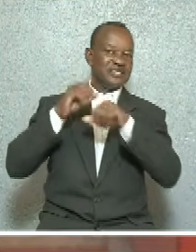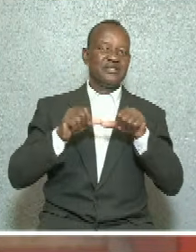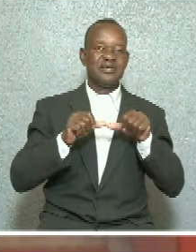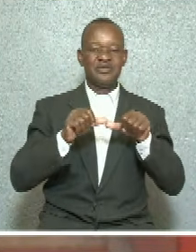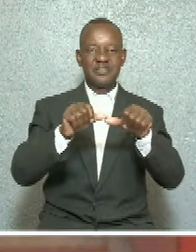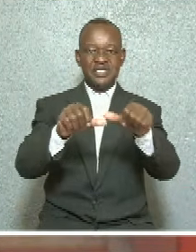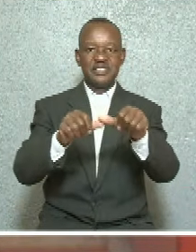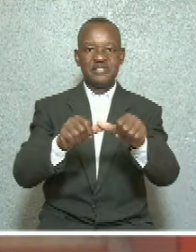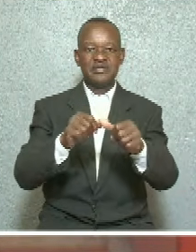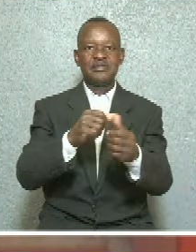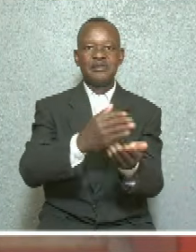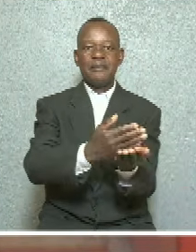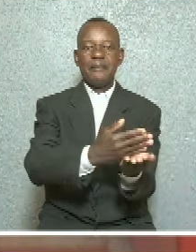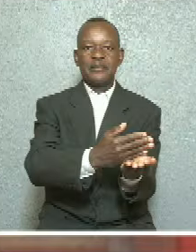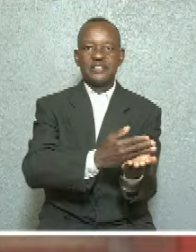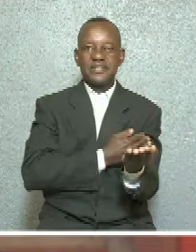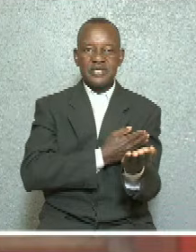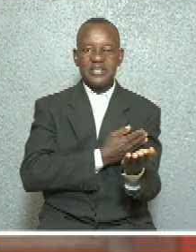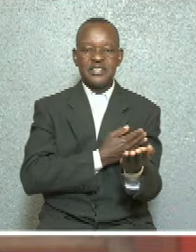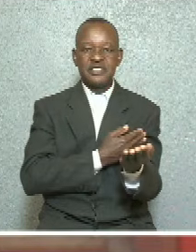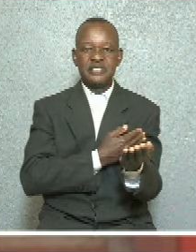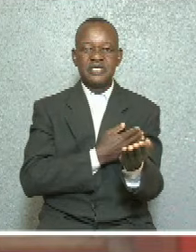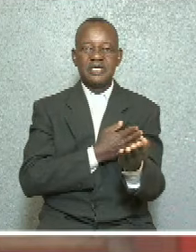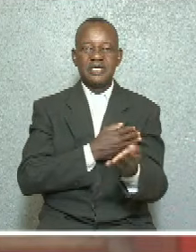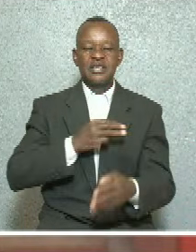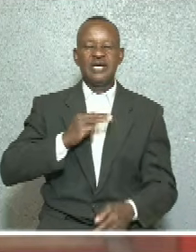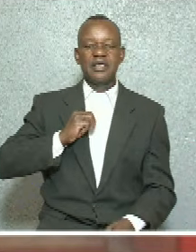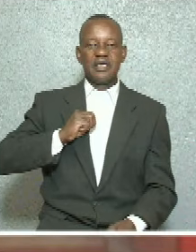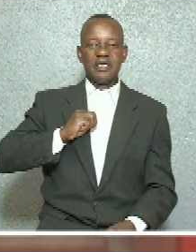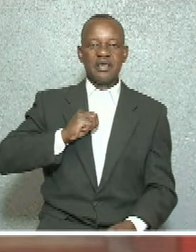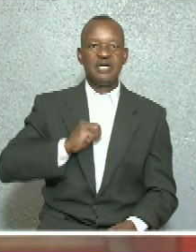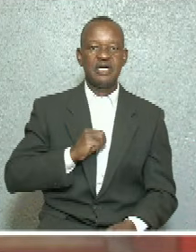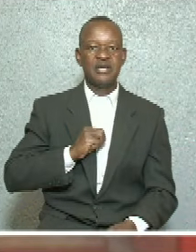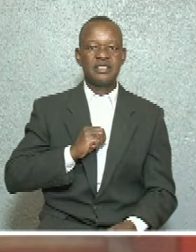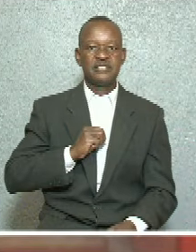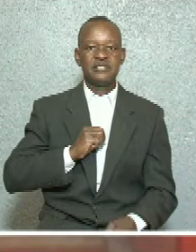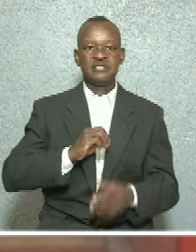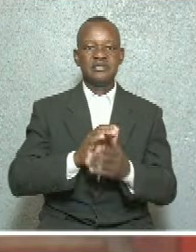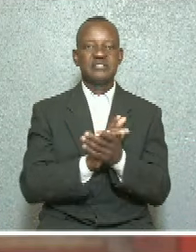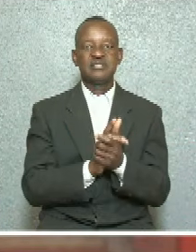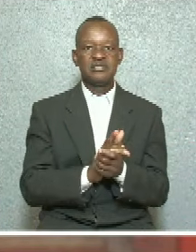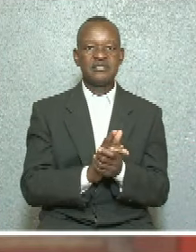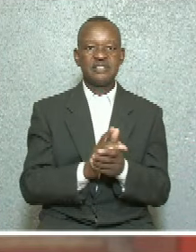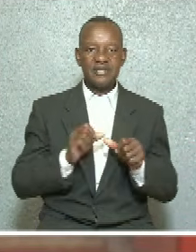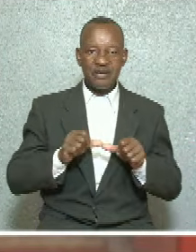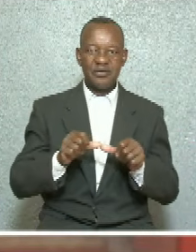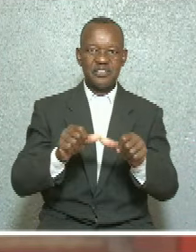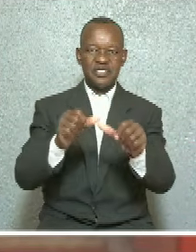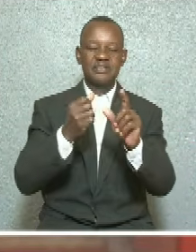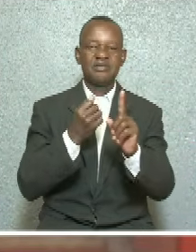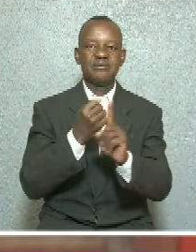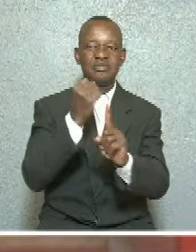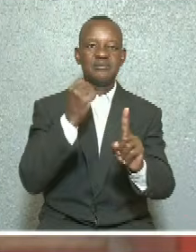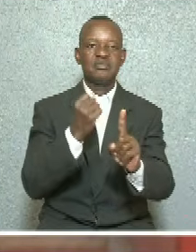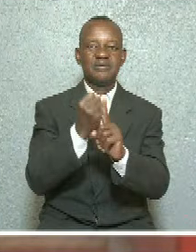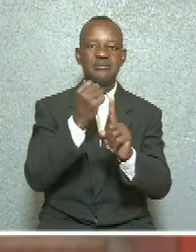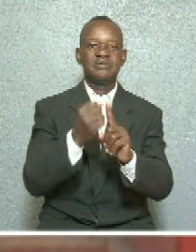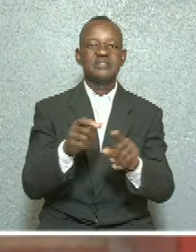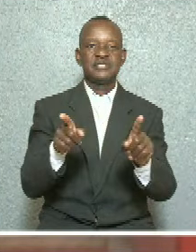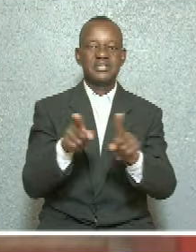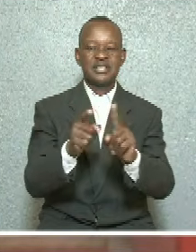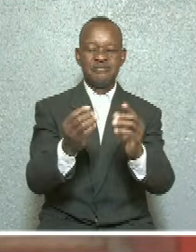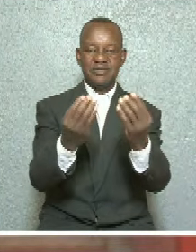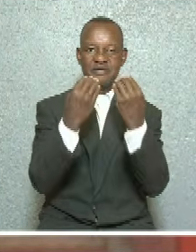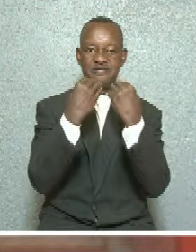Resilience, courage, resistance, and so many other lessons he taught us will be continued to be carried with